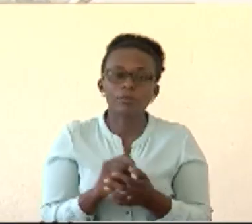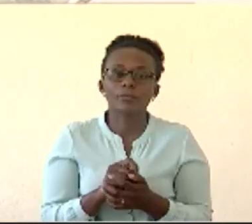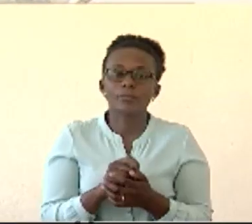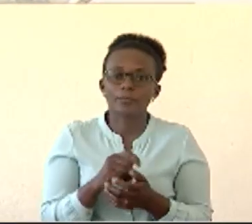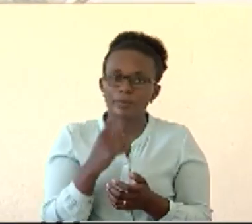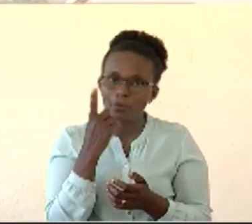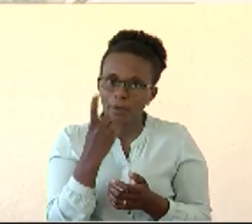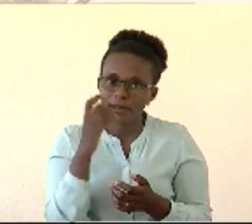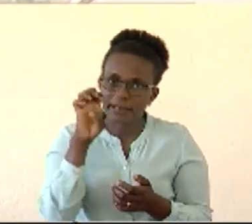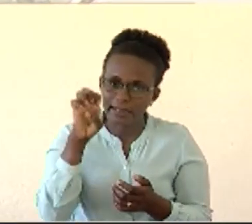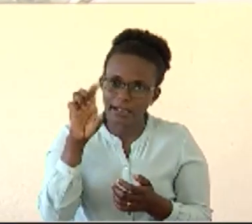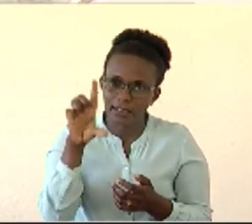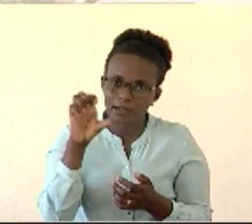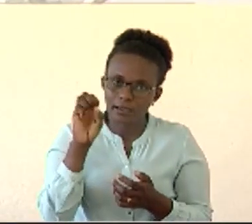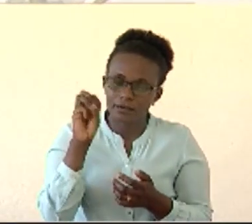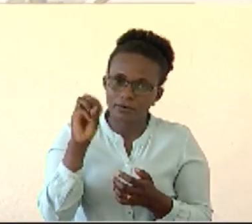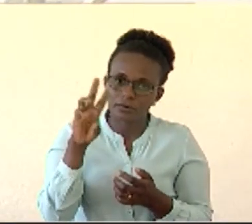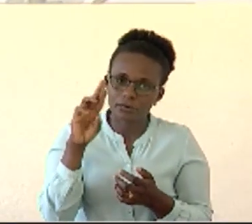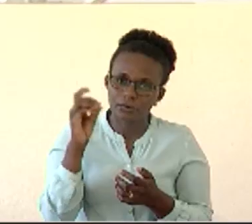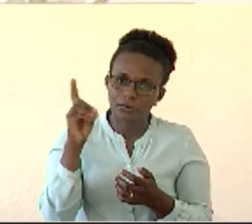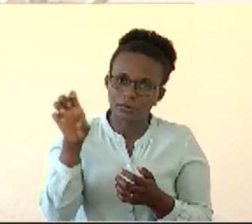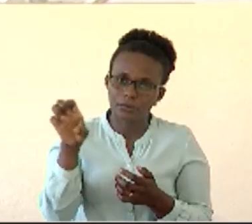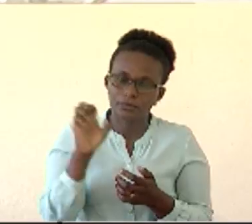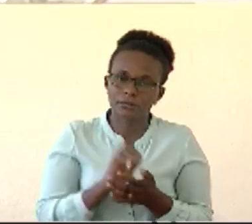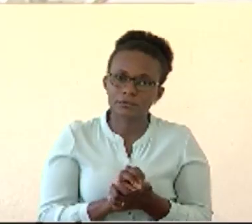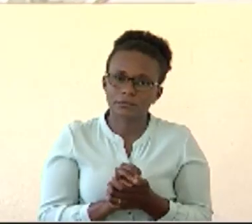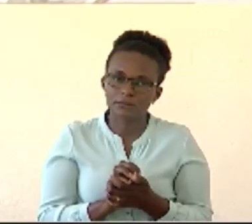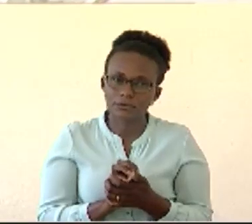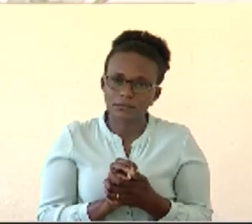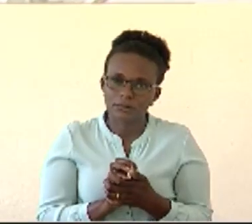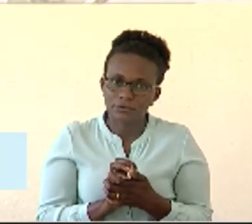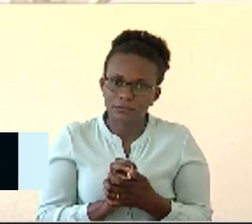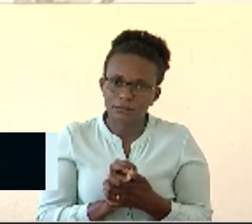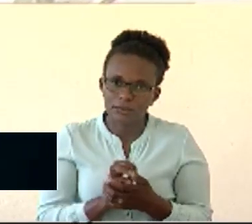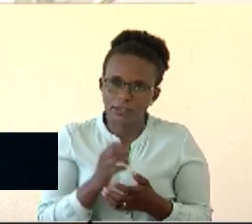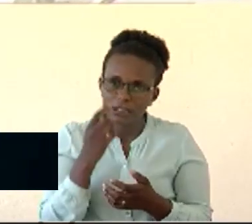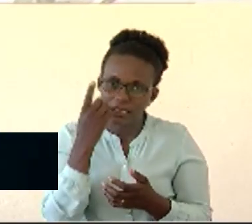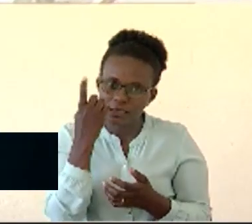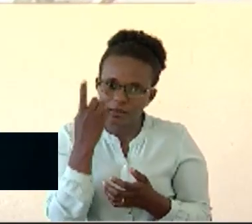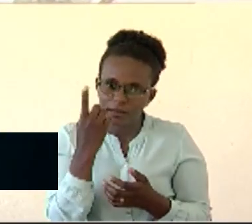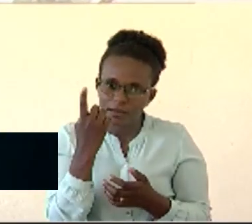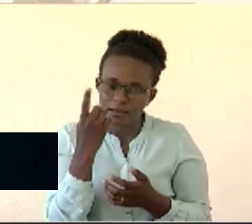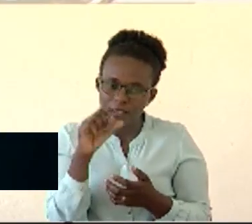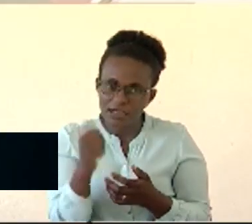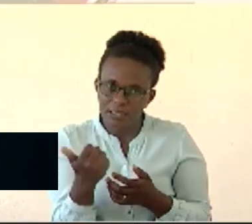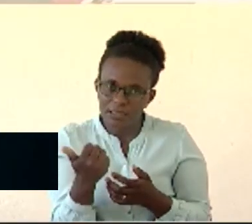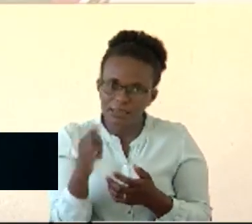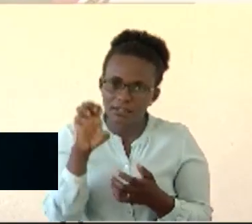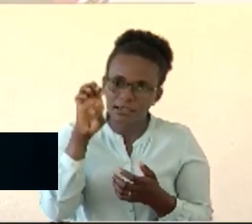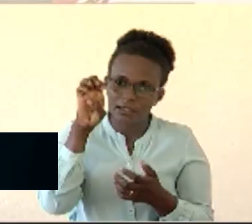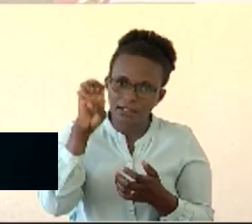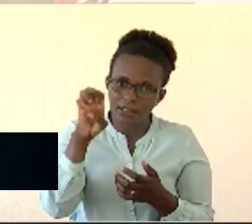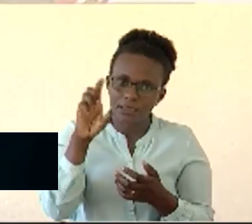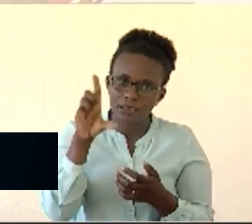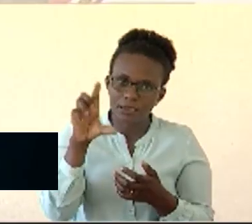see the bubbles are being produced. But on the other one, we are not seeing anything. Does it mean that